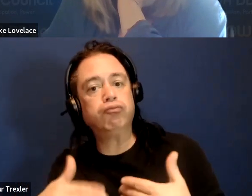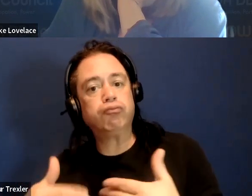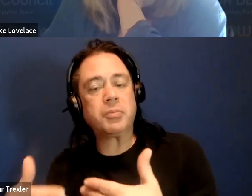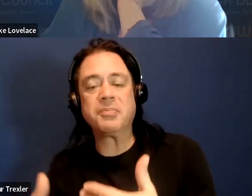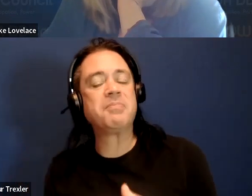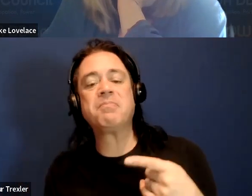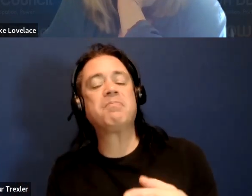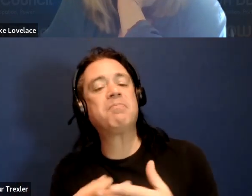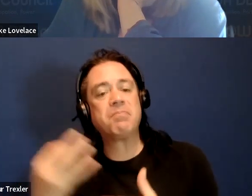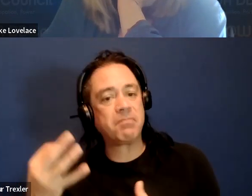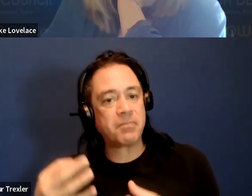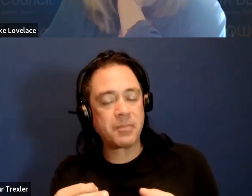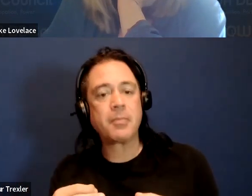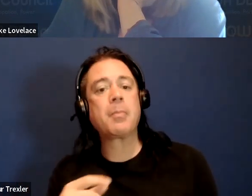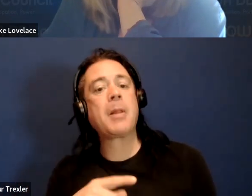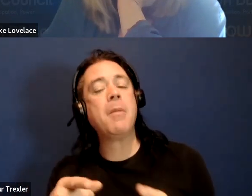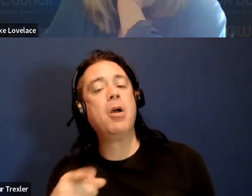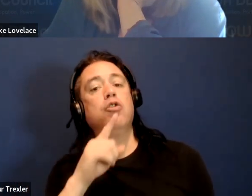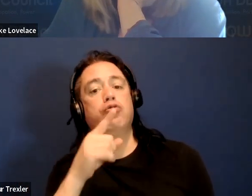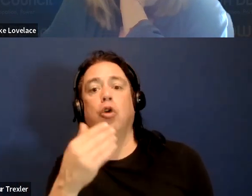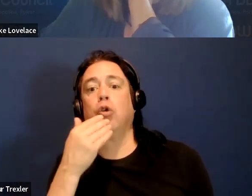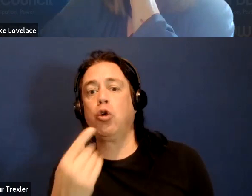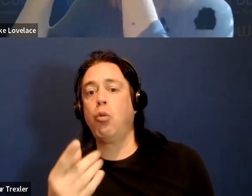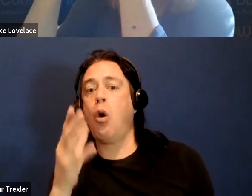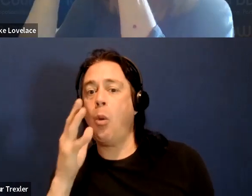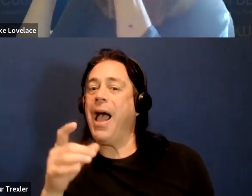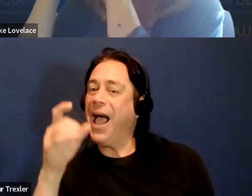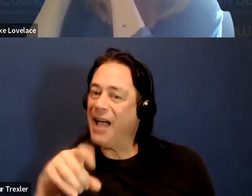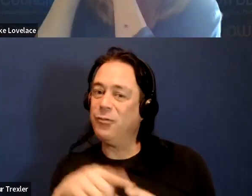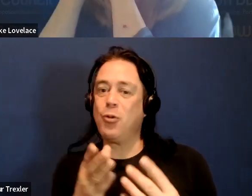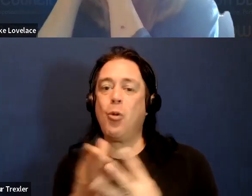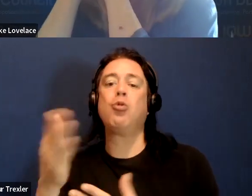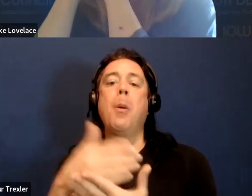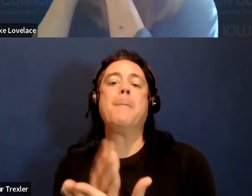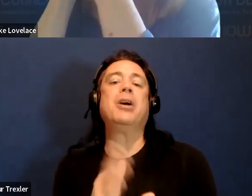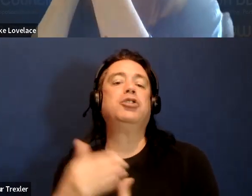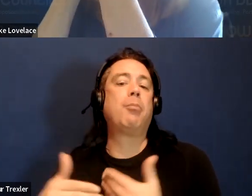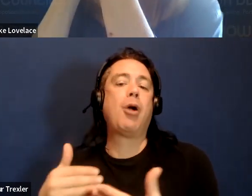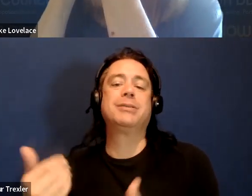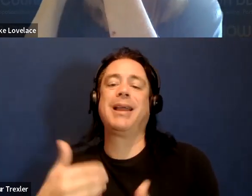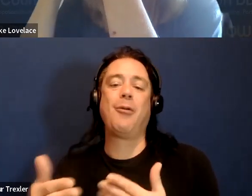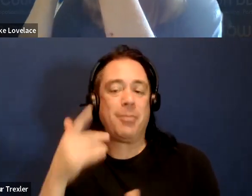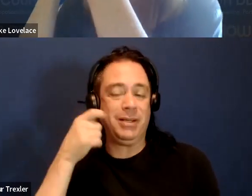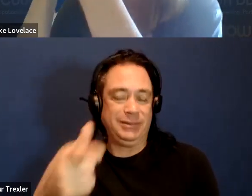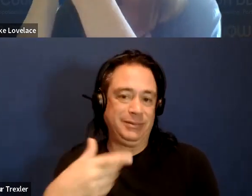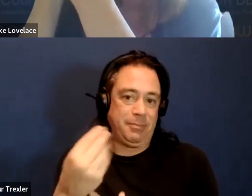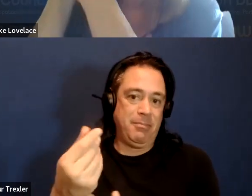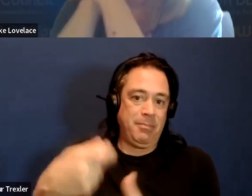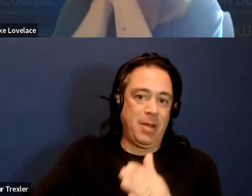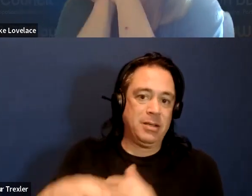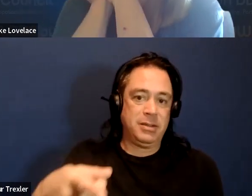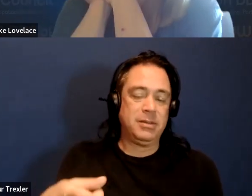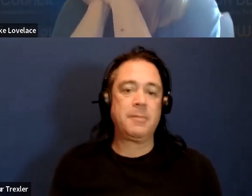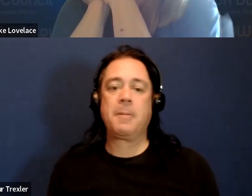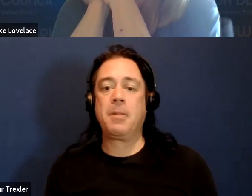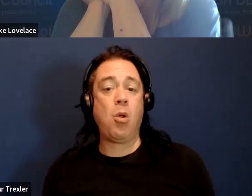That didn't make it, but again, that's a really good one that would have had to have gone through the budget process anyway, because that costs money. So it was